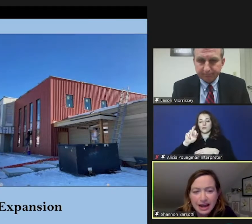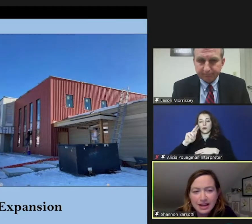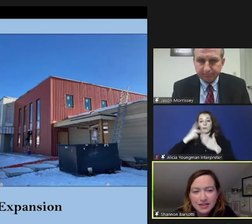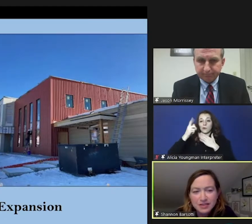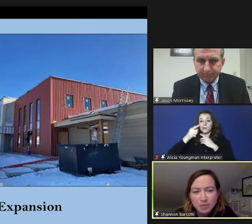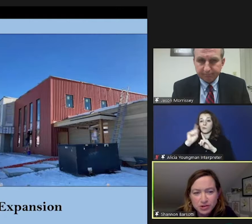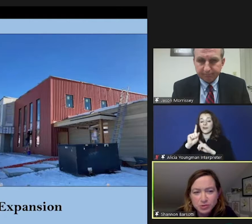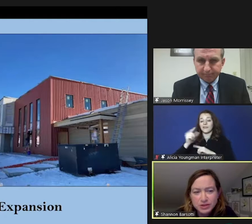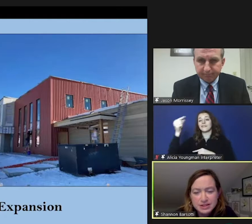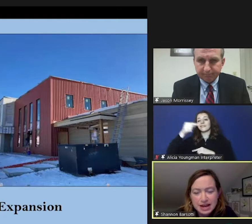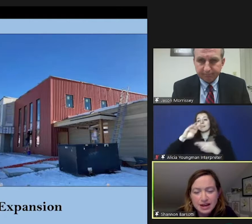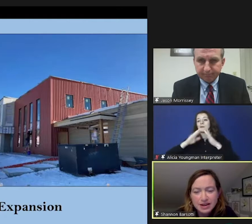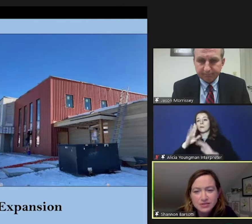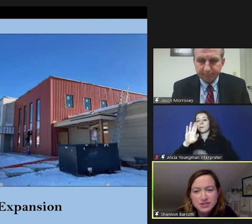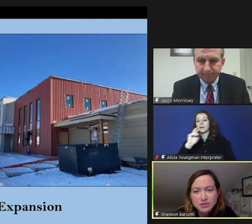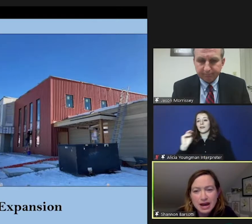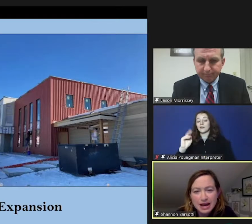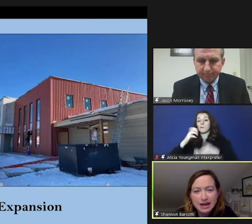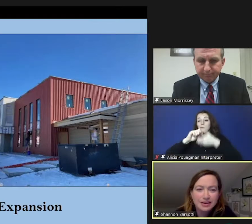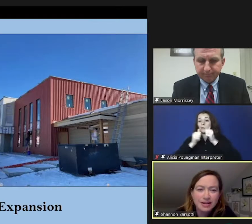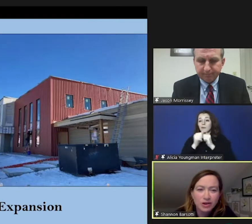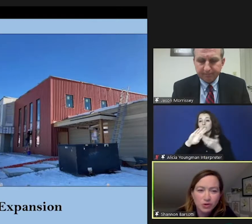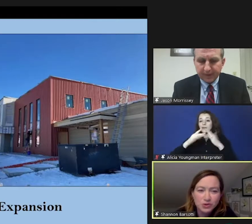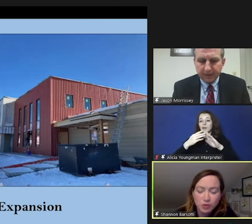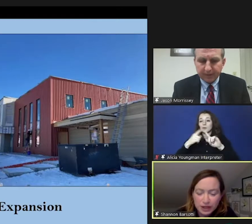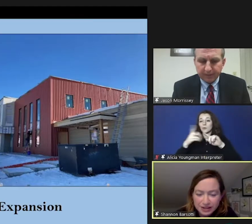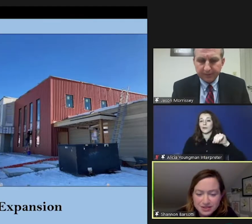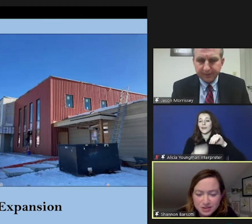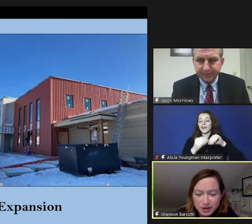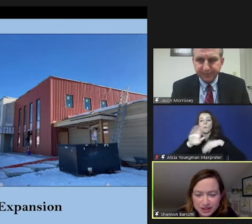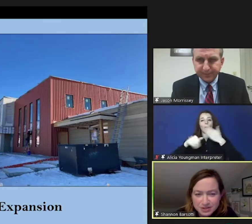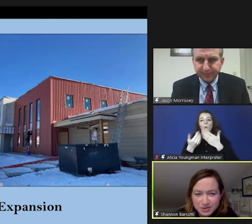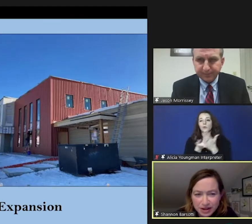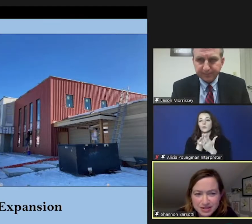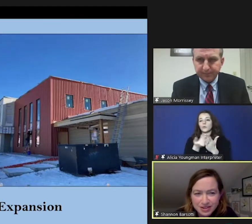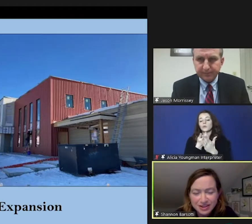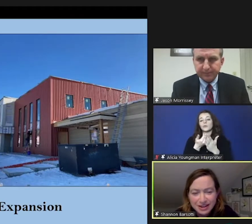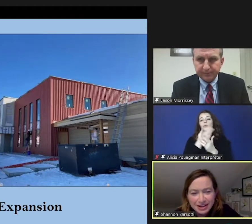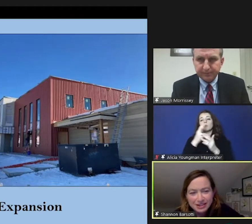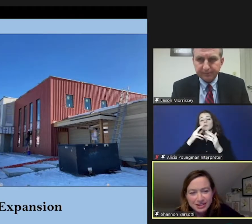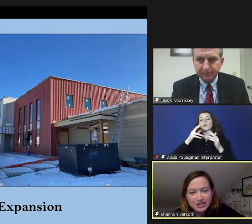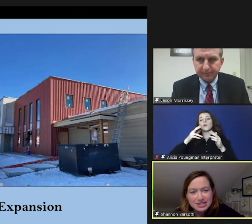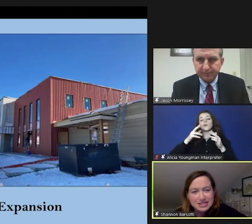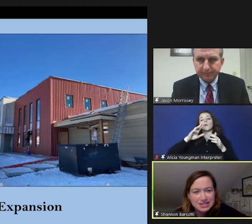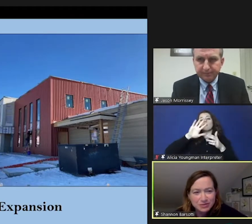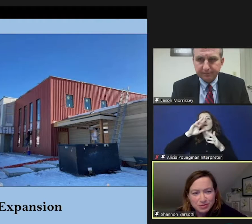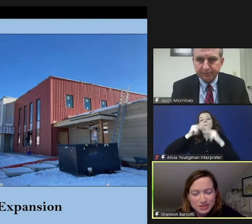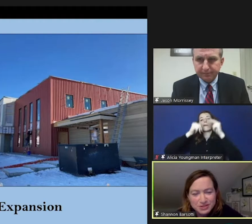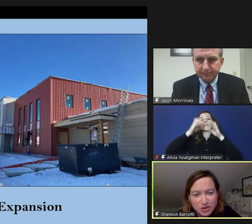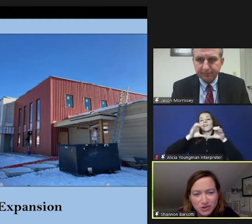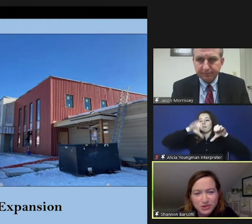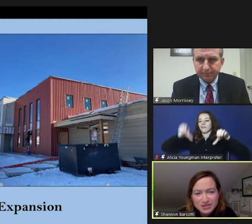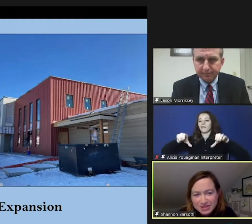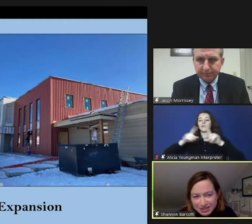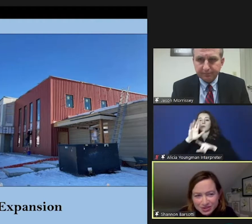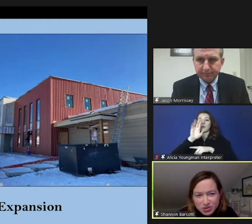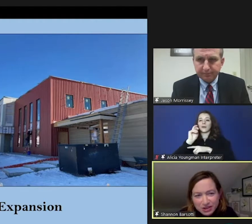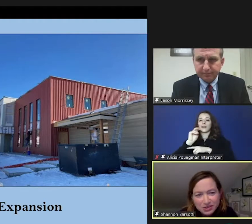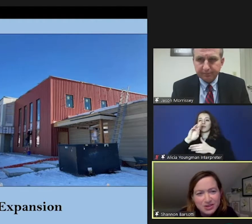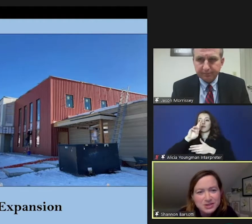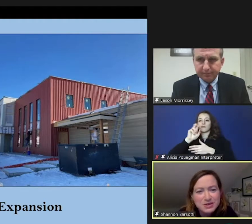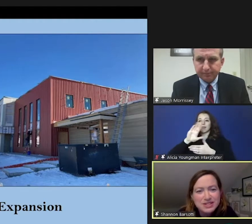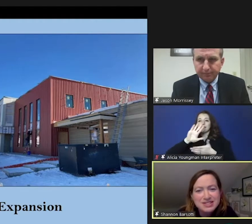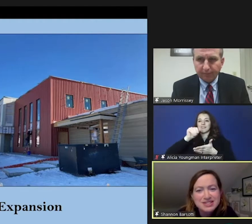Bennington. And they've partnered with the town to add a whole new wing to the Bennington Rec Center. And you can see from these photos,